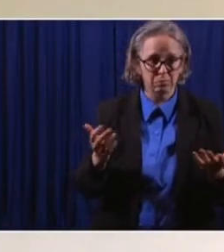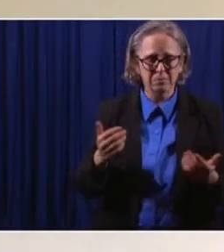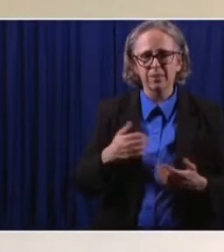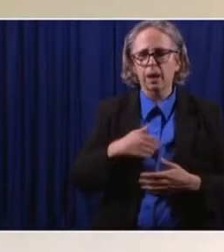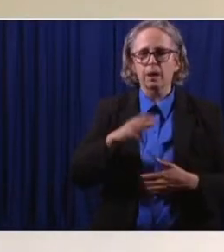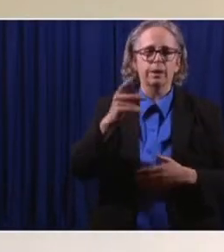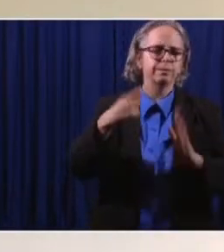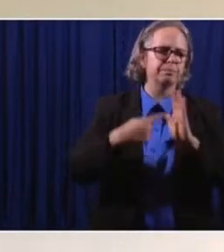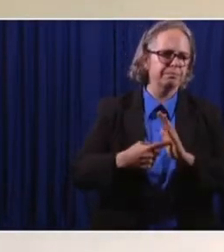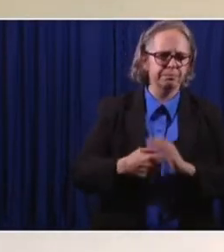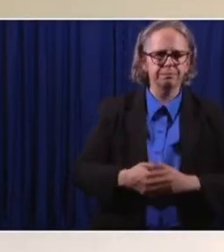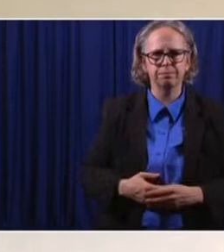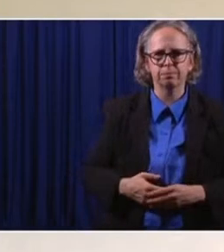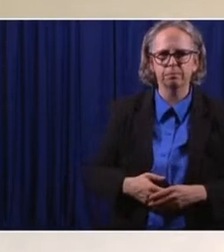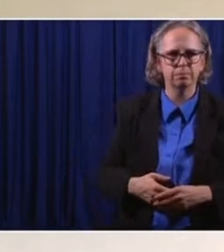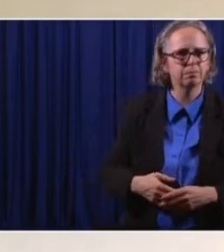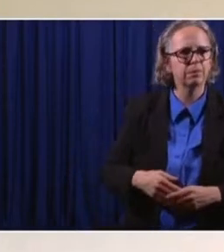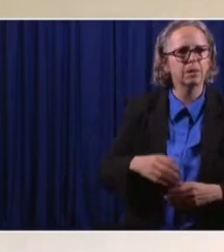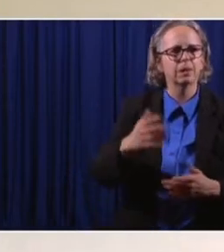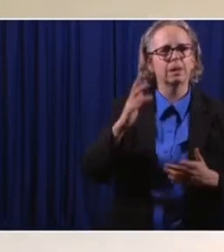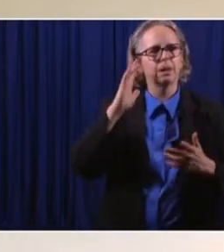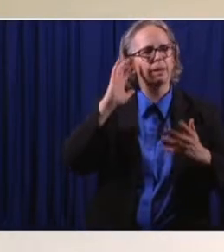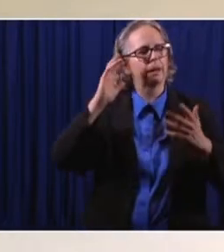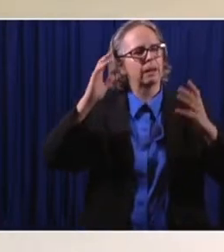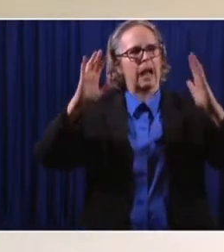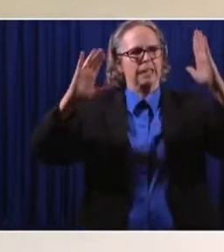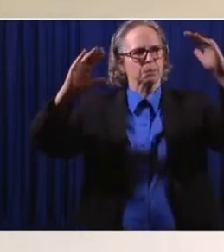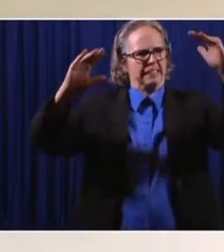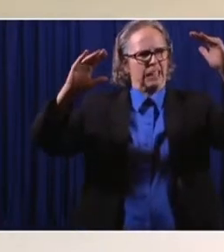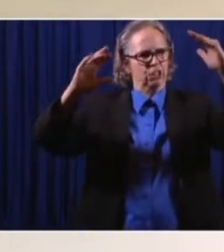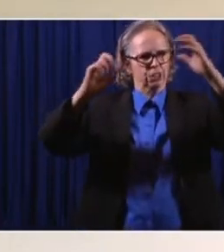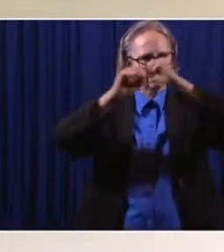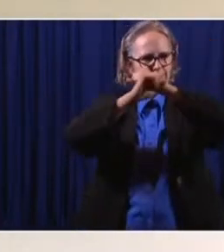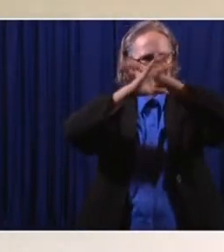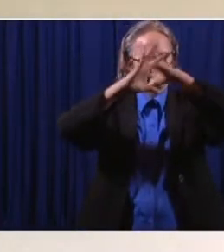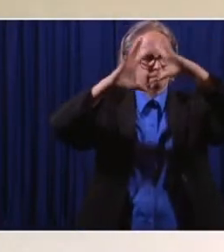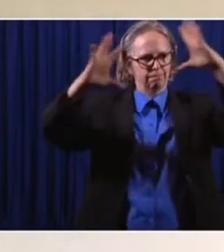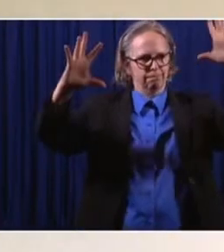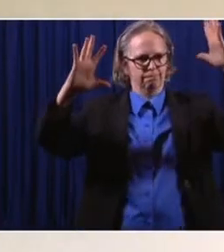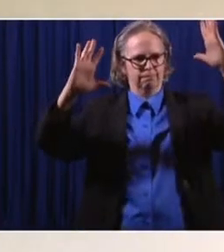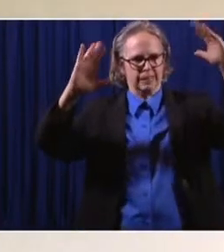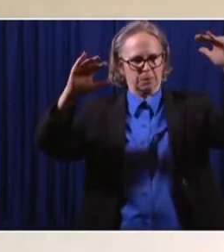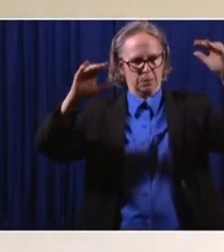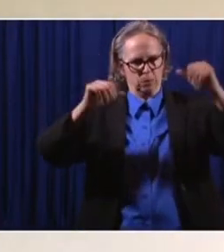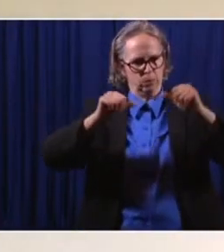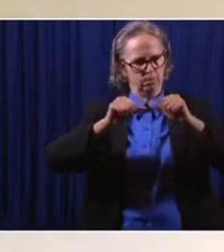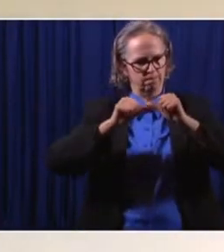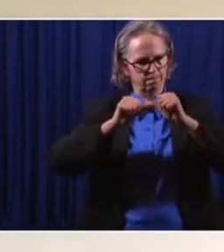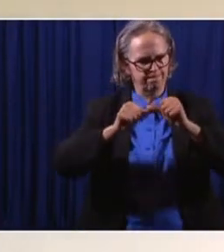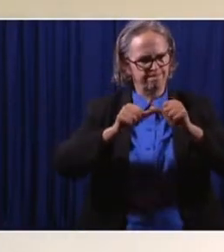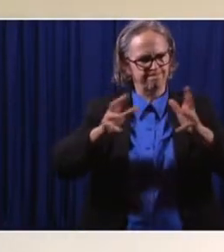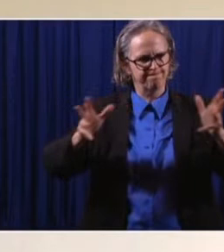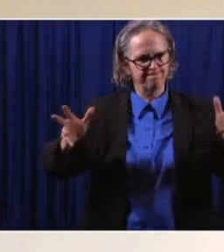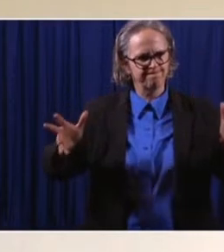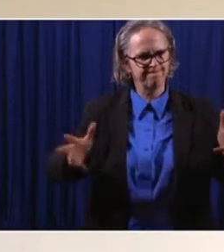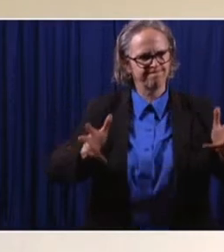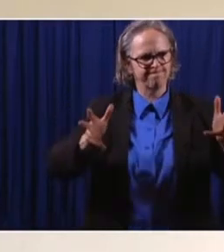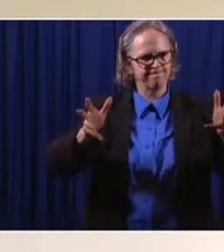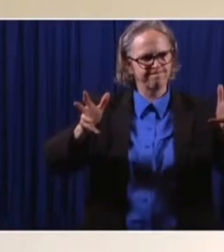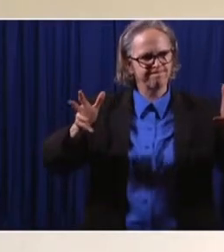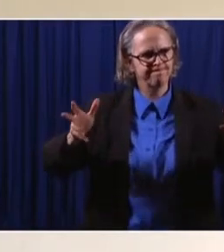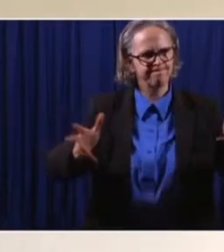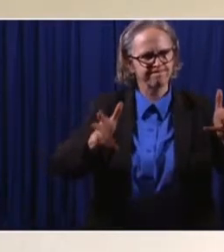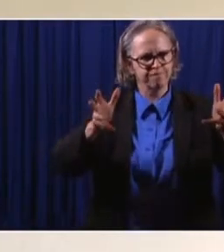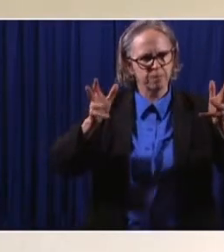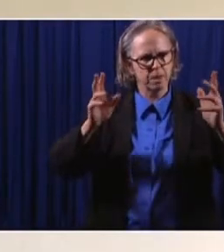really expectations set in place that we continue to push forward to make sure you're doing your part to help us get these 13